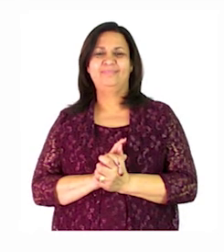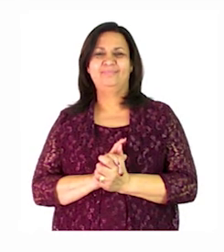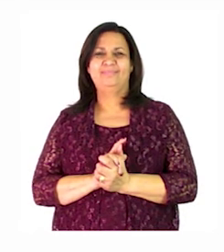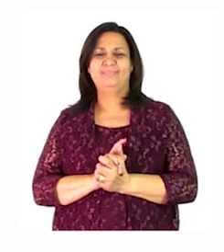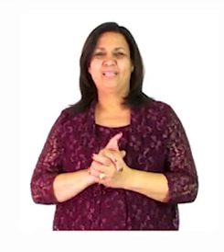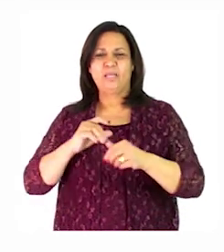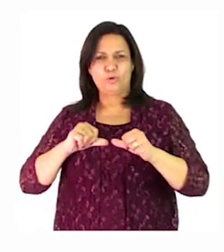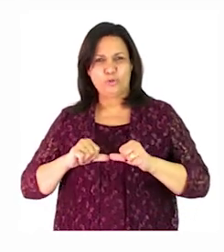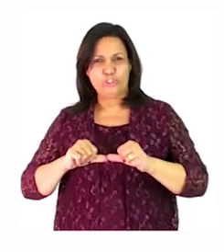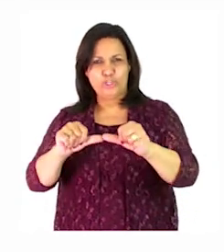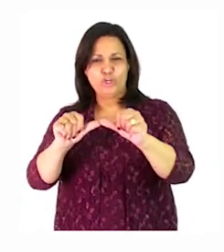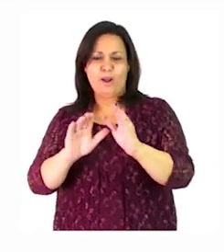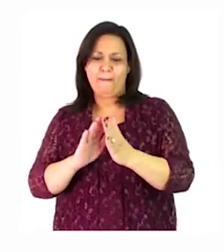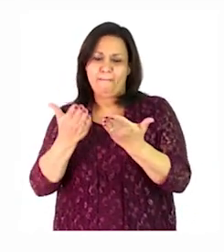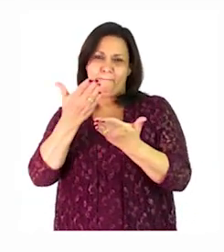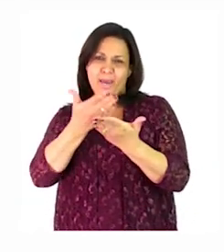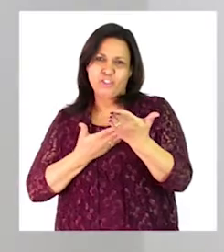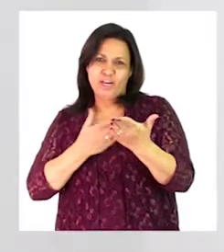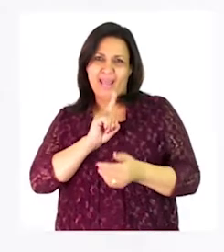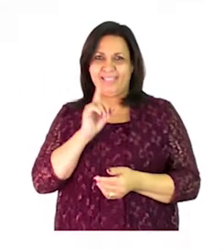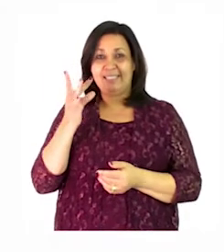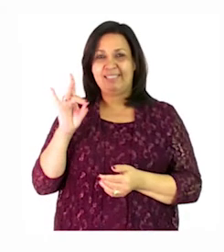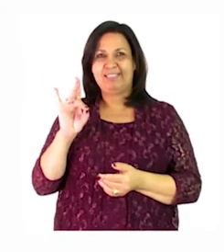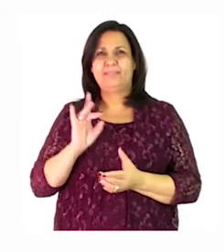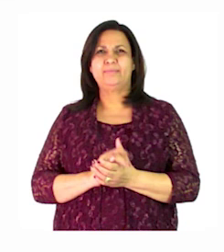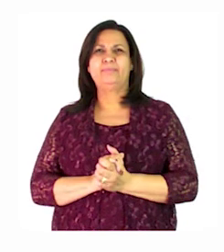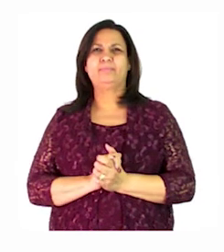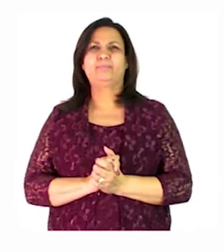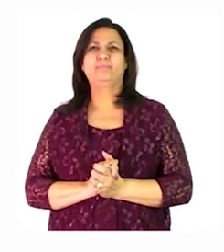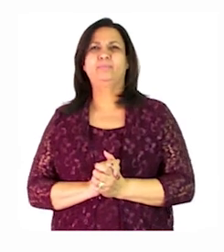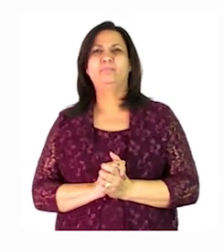Let's turn to page 18.